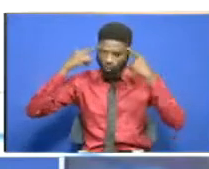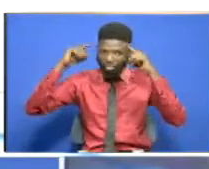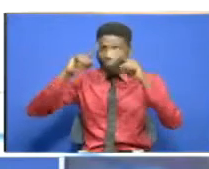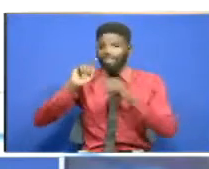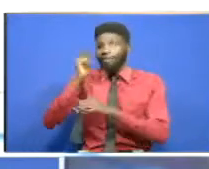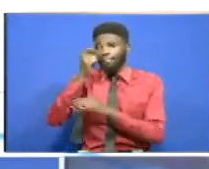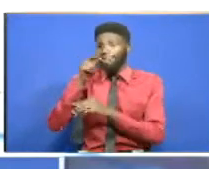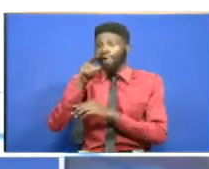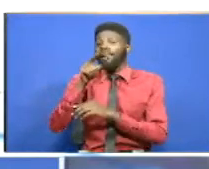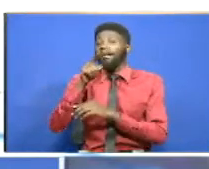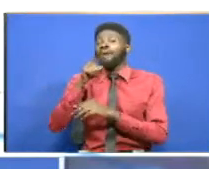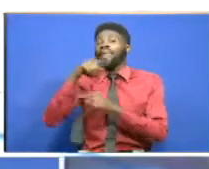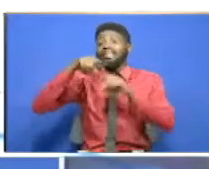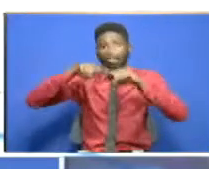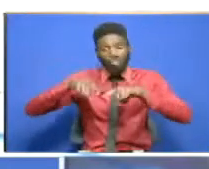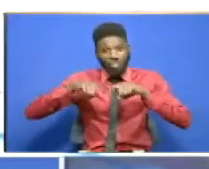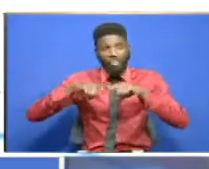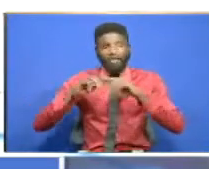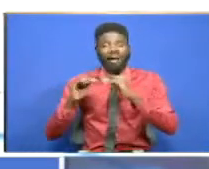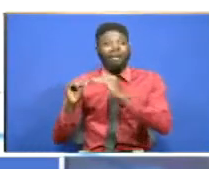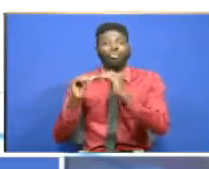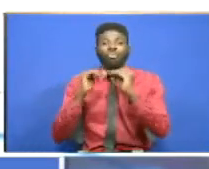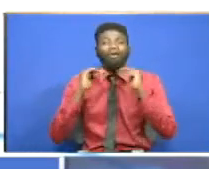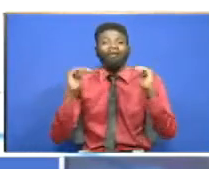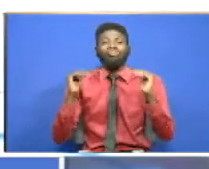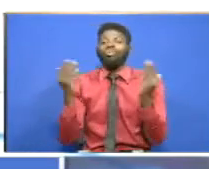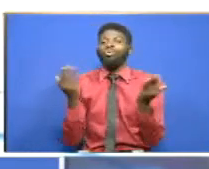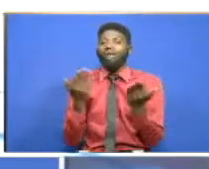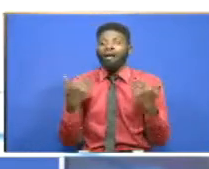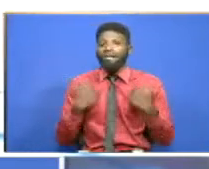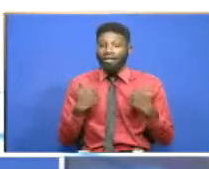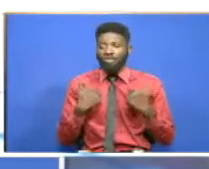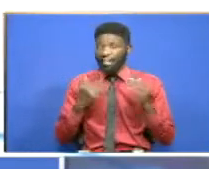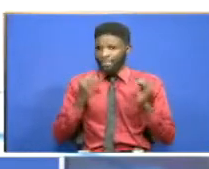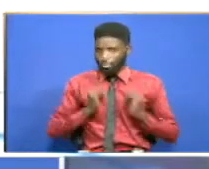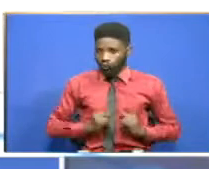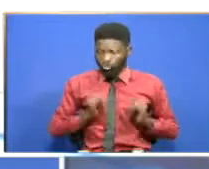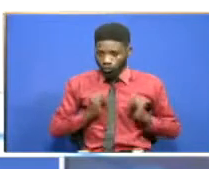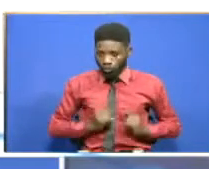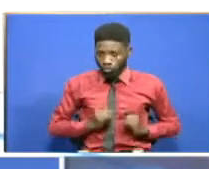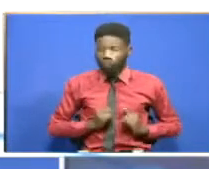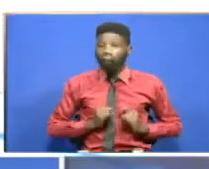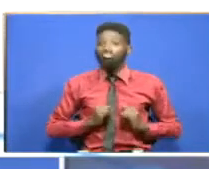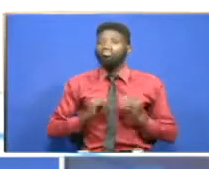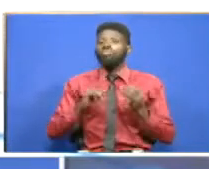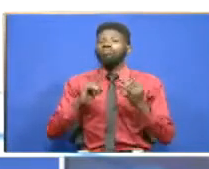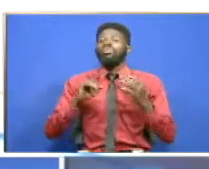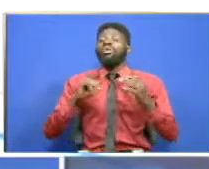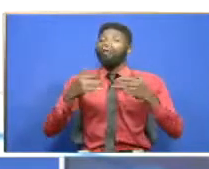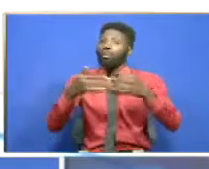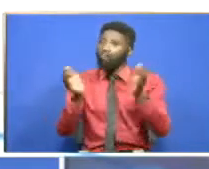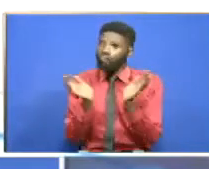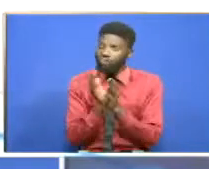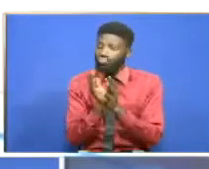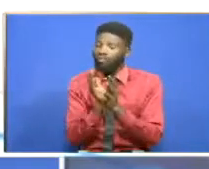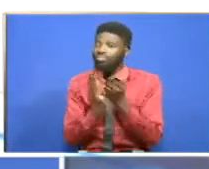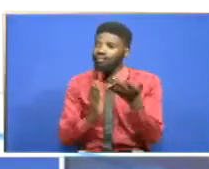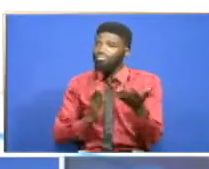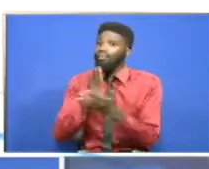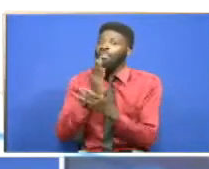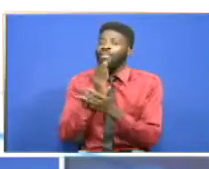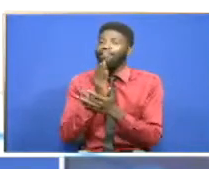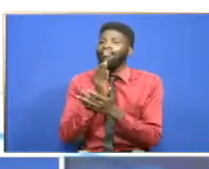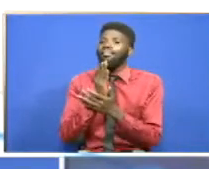of democracy that promotes both individual community rights, needs